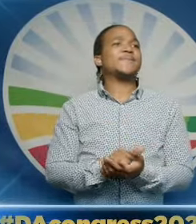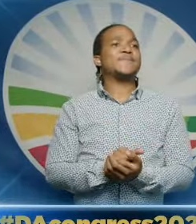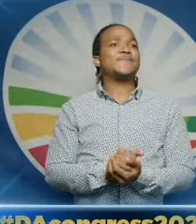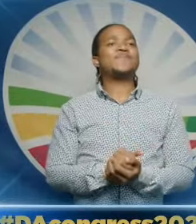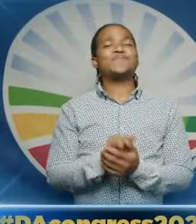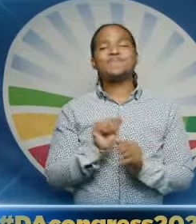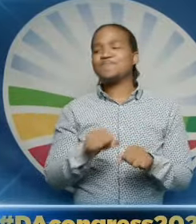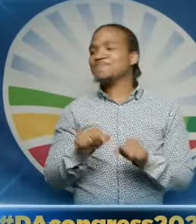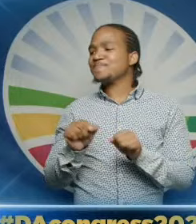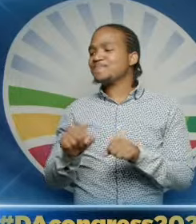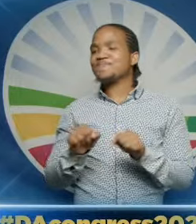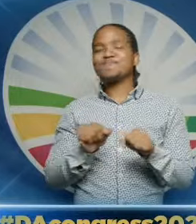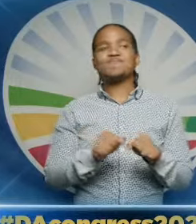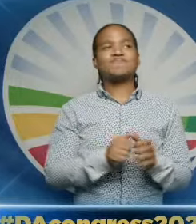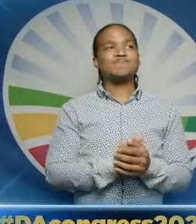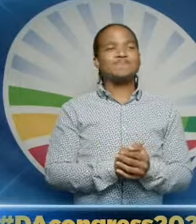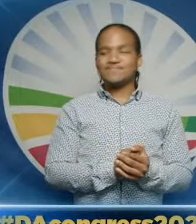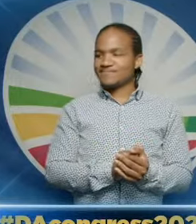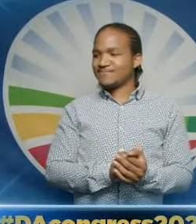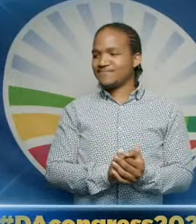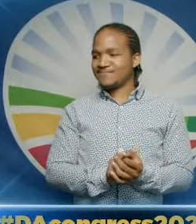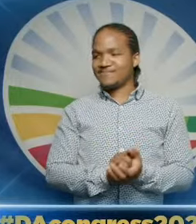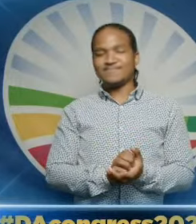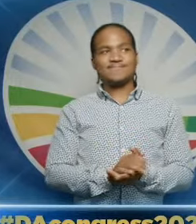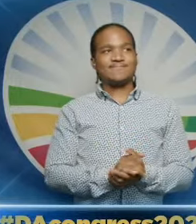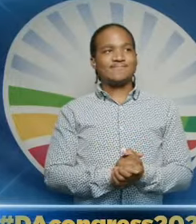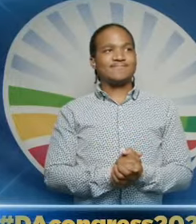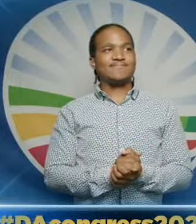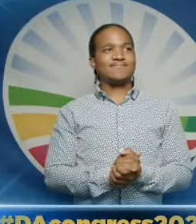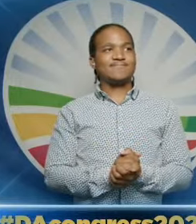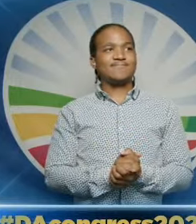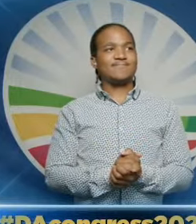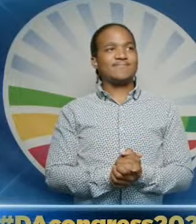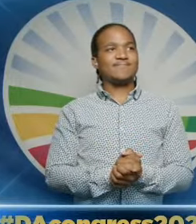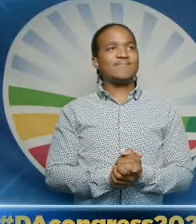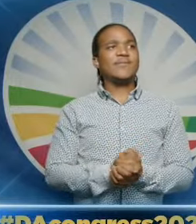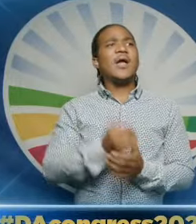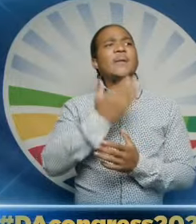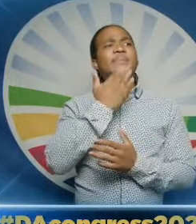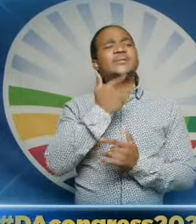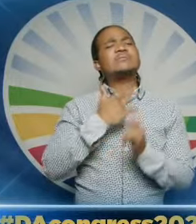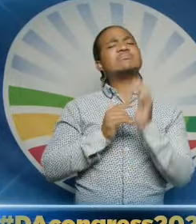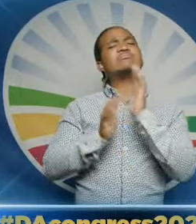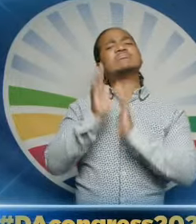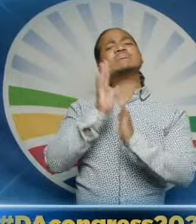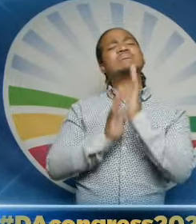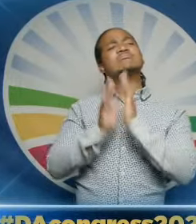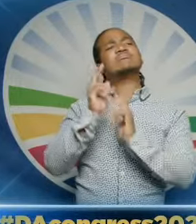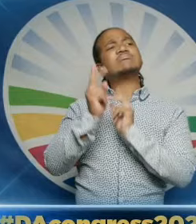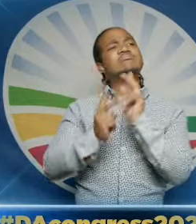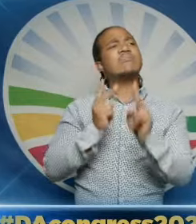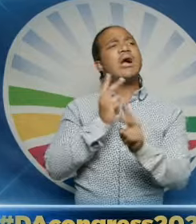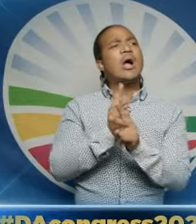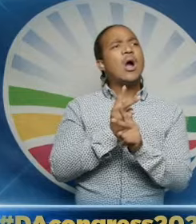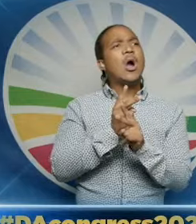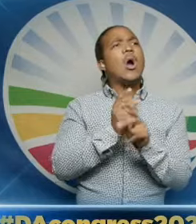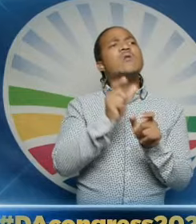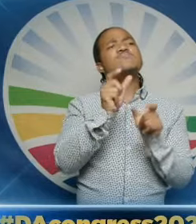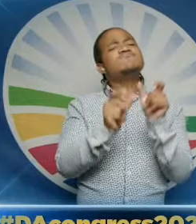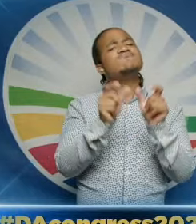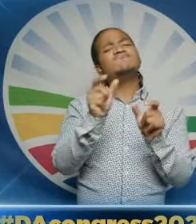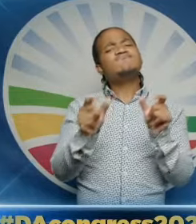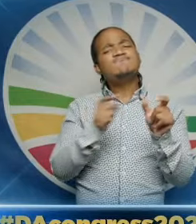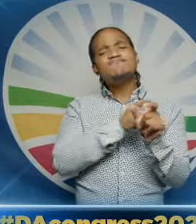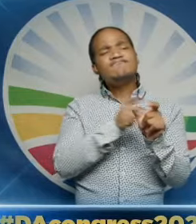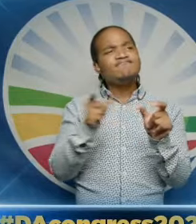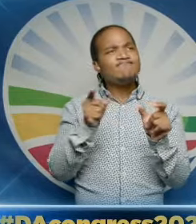that. Yes, true. Siviwe, just remind us again, have all the candidates had opportunities